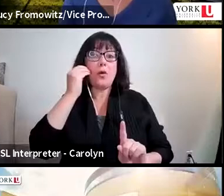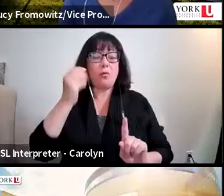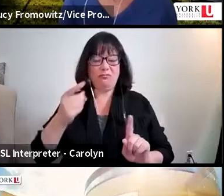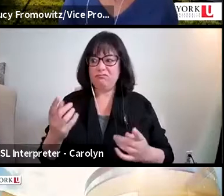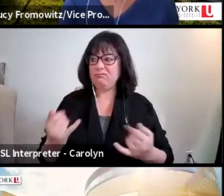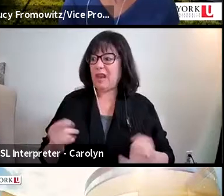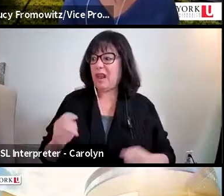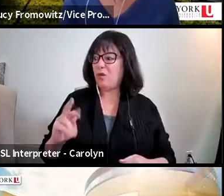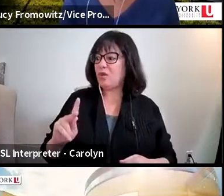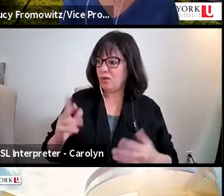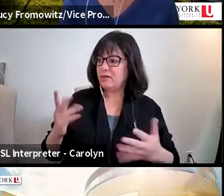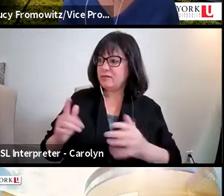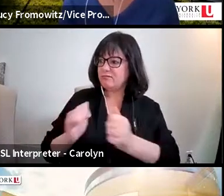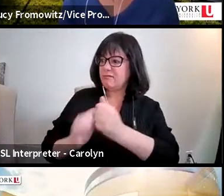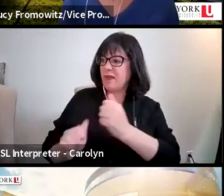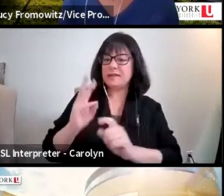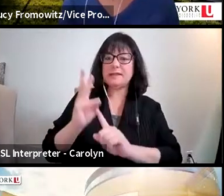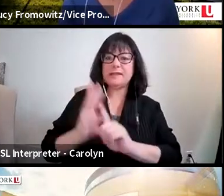that question?